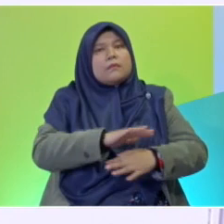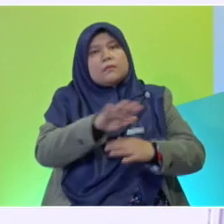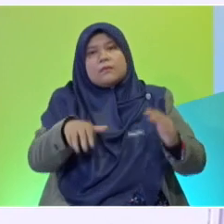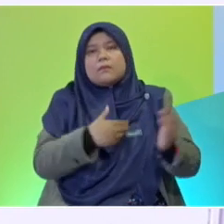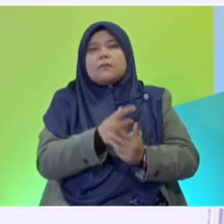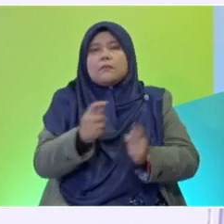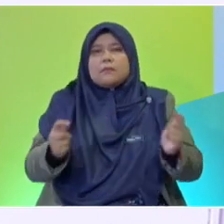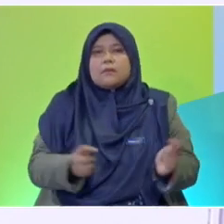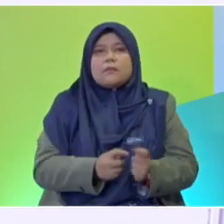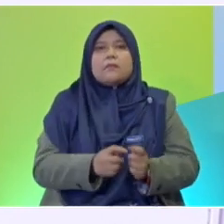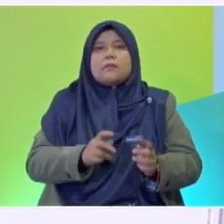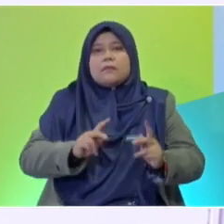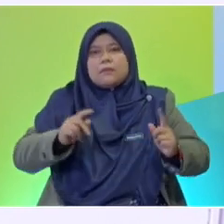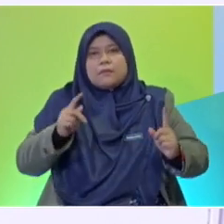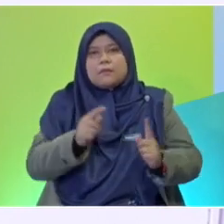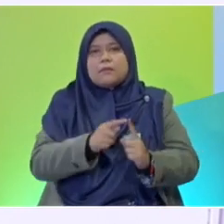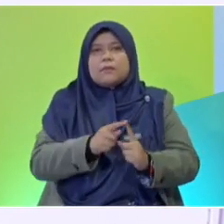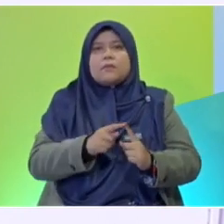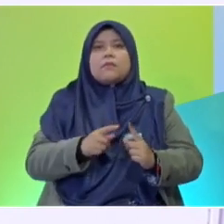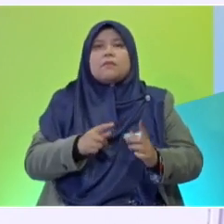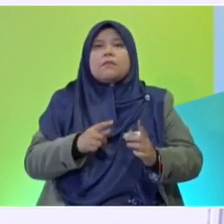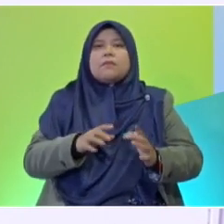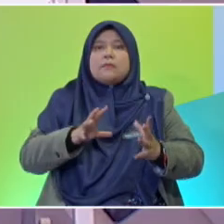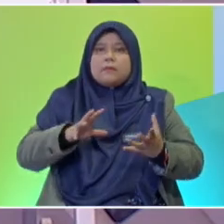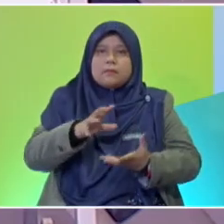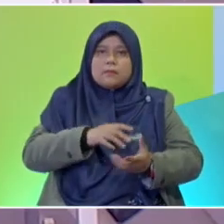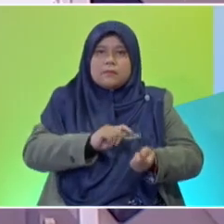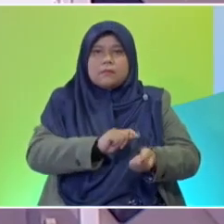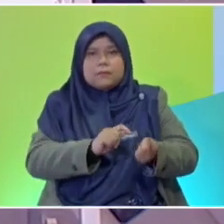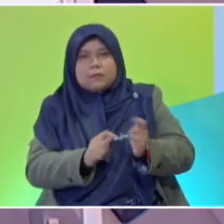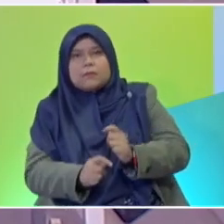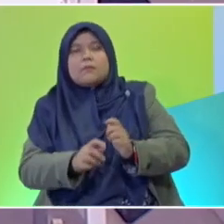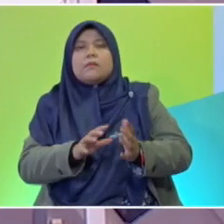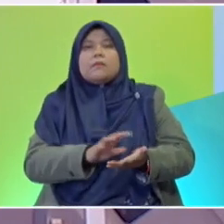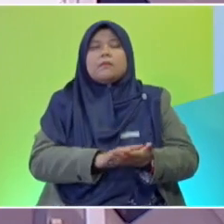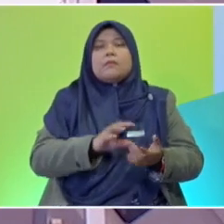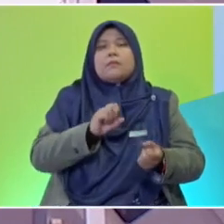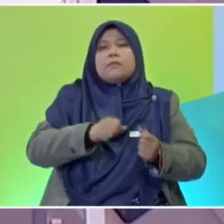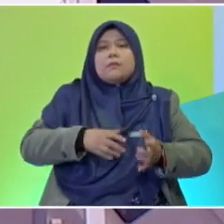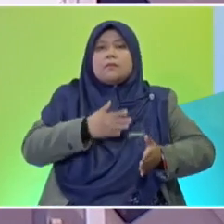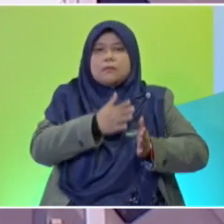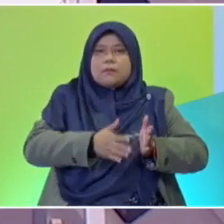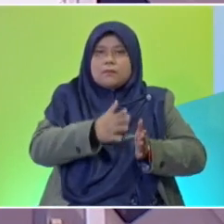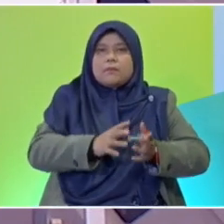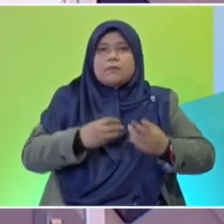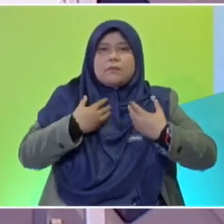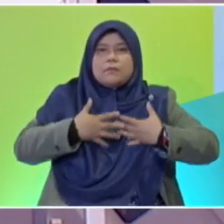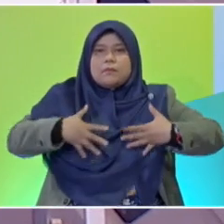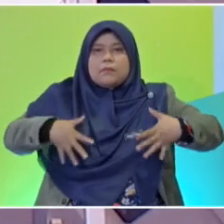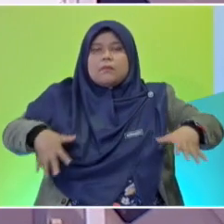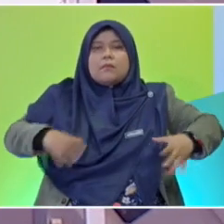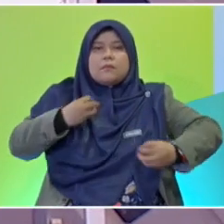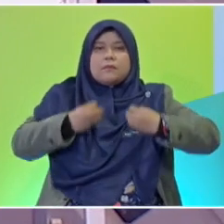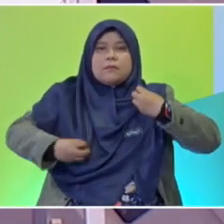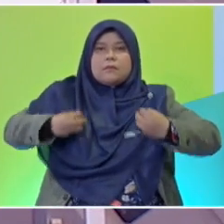places to distribute, to transport to those organs and parts of our body that